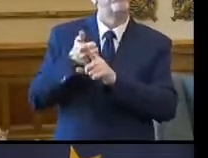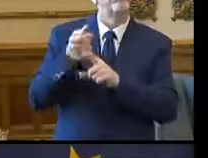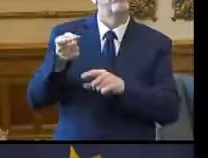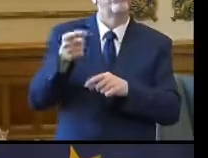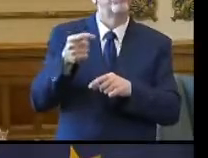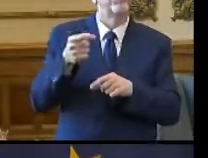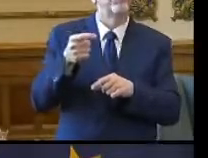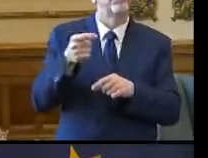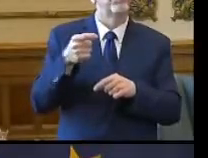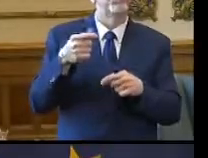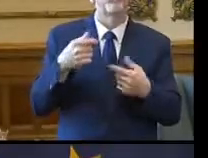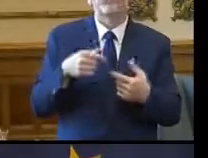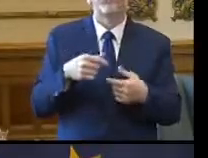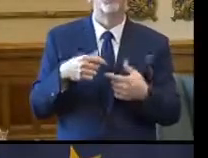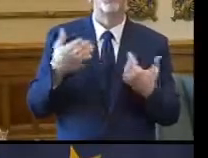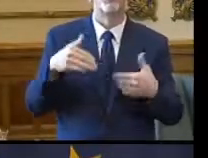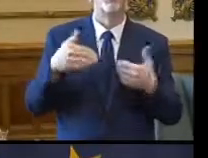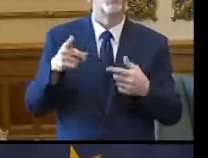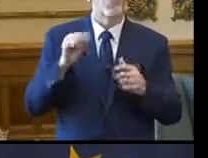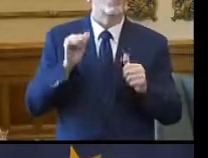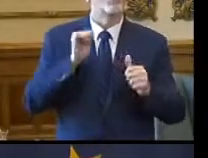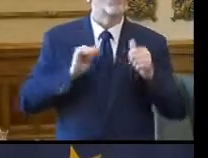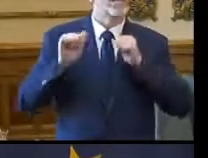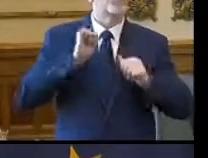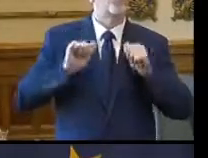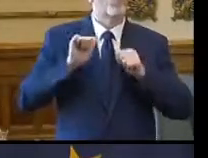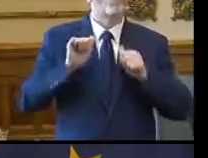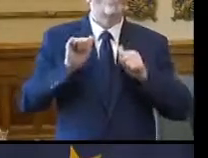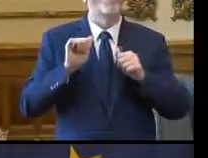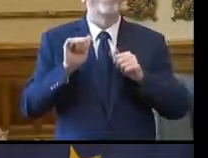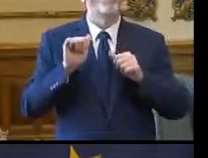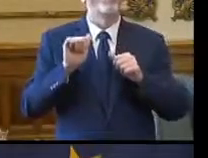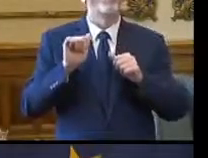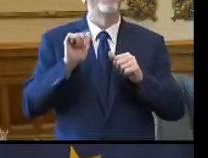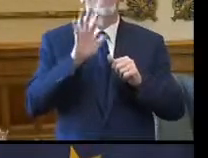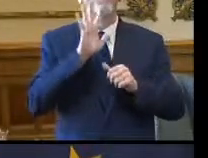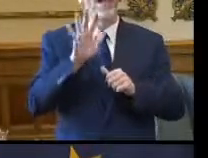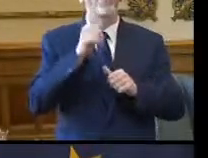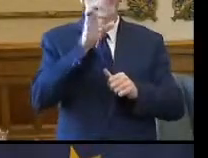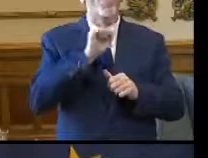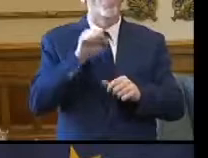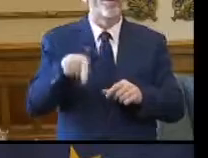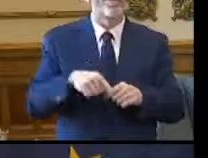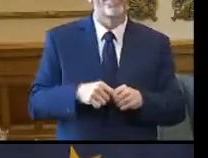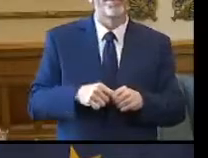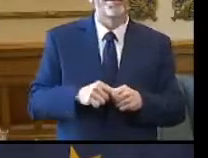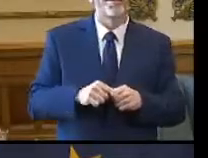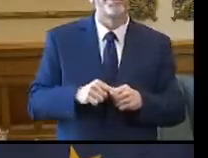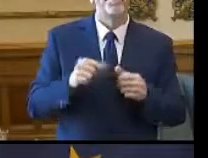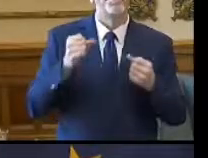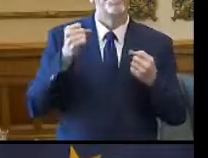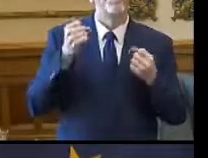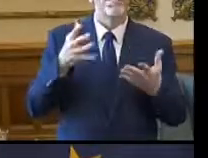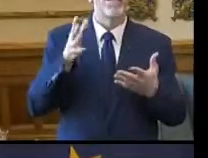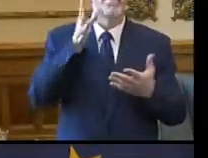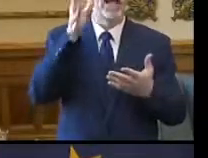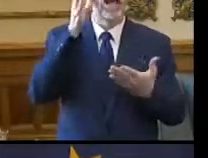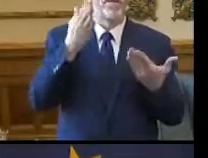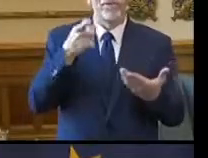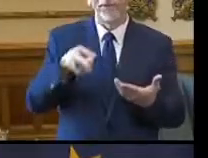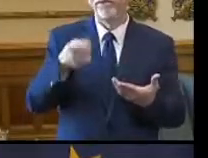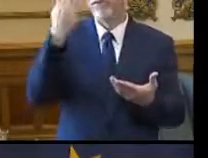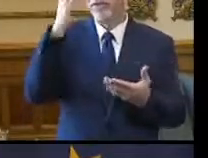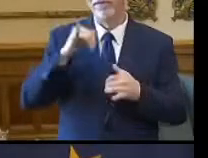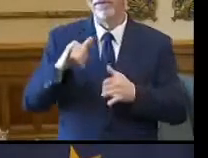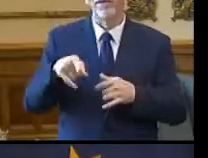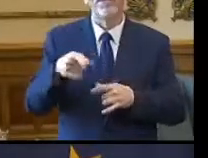our patients, staff, and community safe at the same time. And Nathan, similar things at your hospital there, regional hospital as well? Yeah, absolutely. So we've